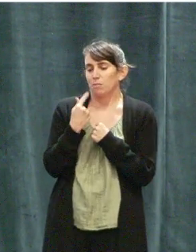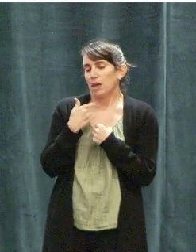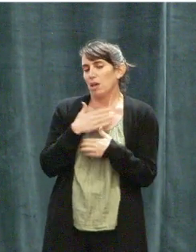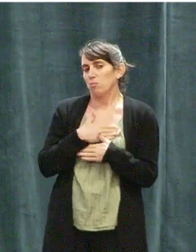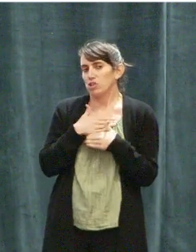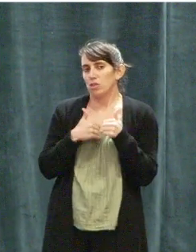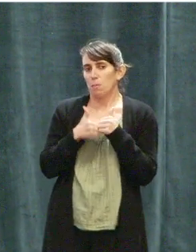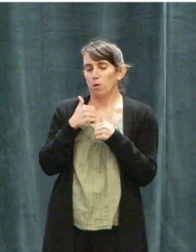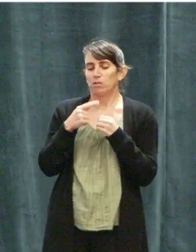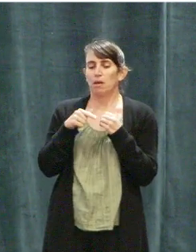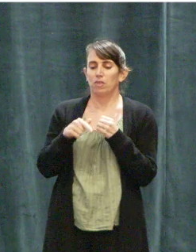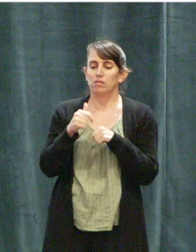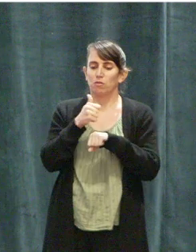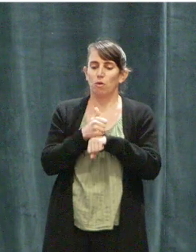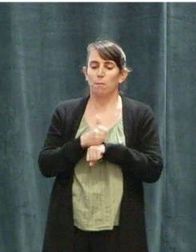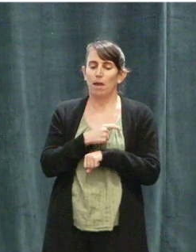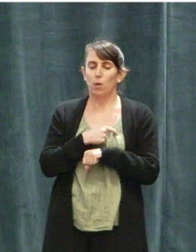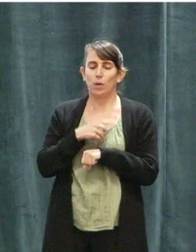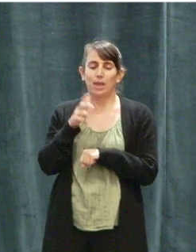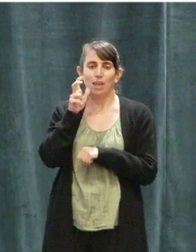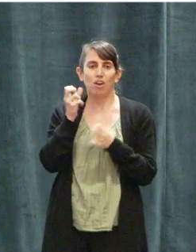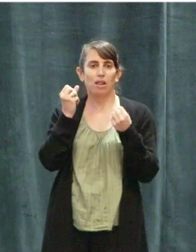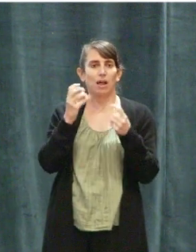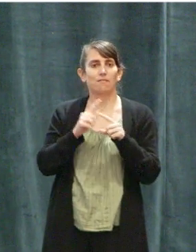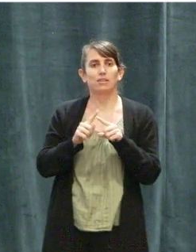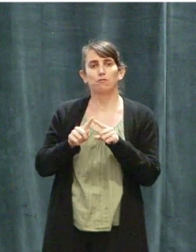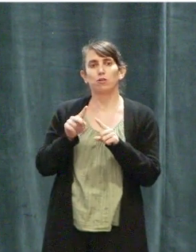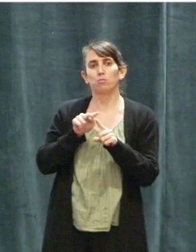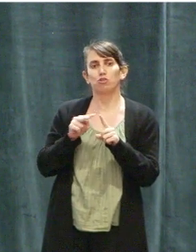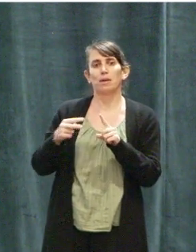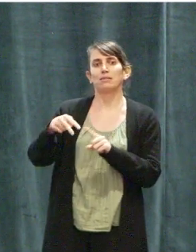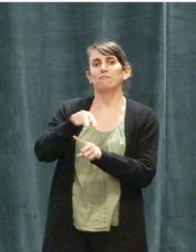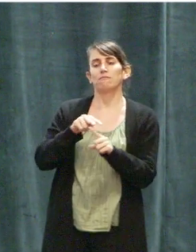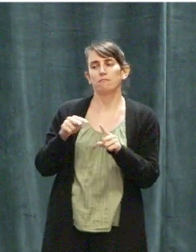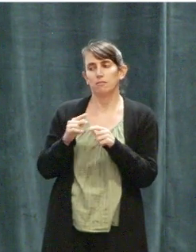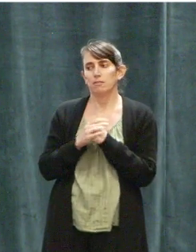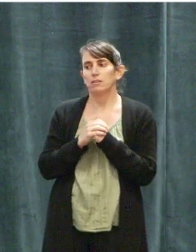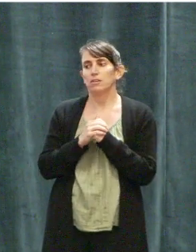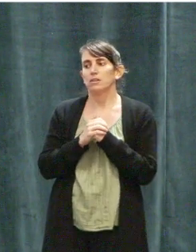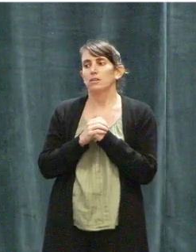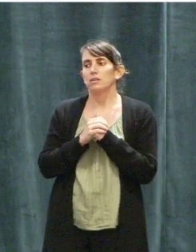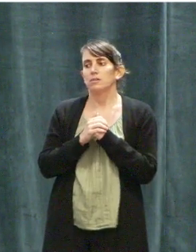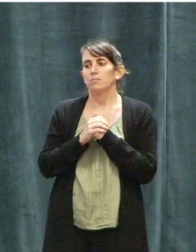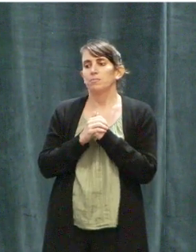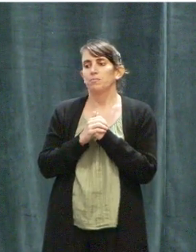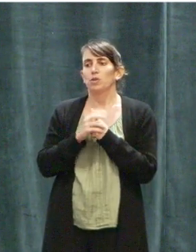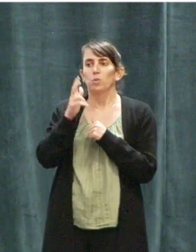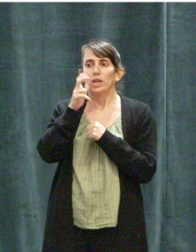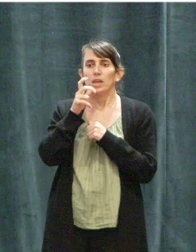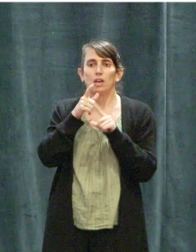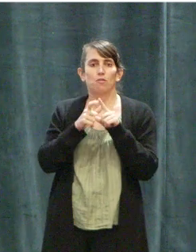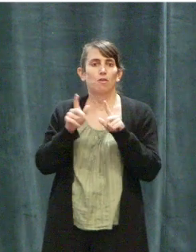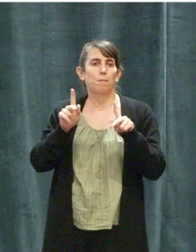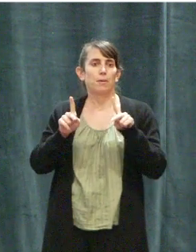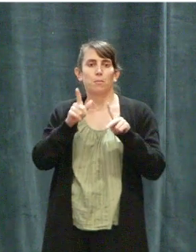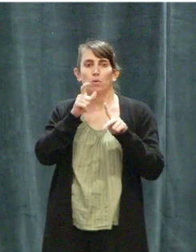format and these types of meetings is we hear a lot of different perspectives and a lot of different opinions. And we hear from folks who really